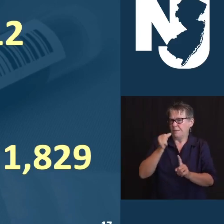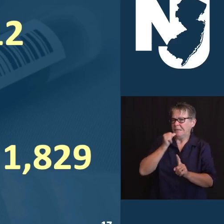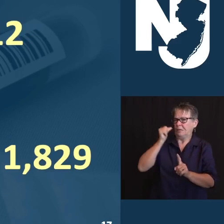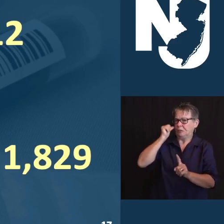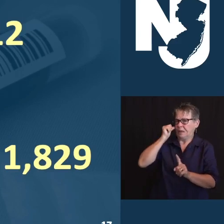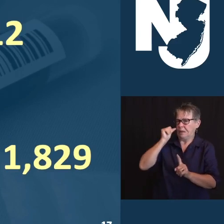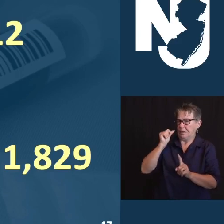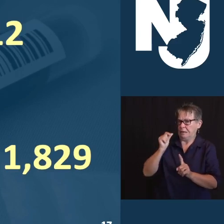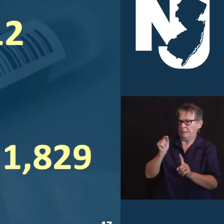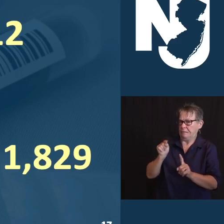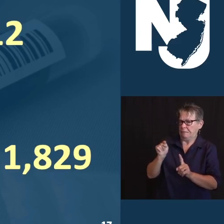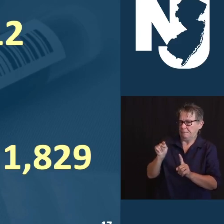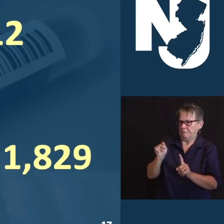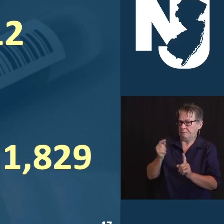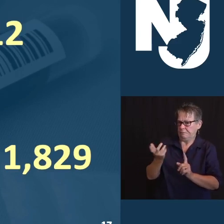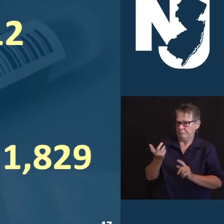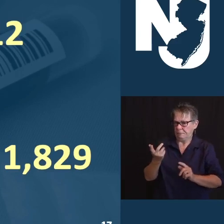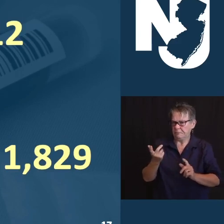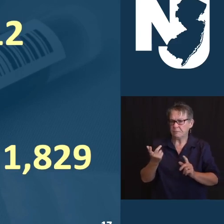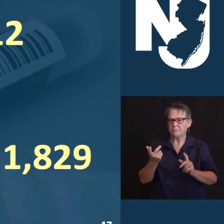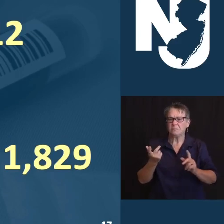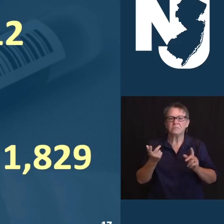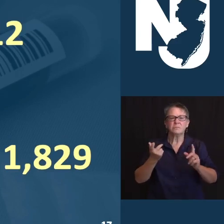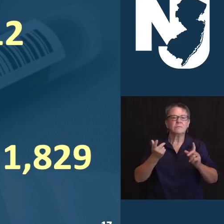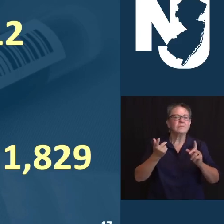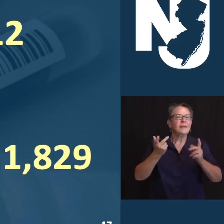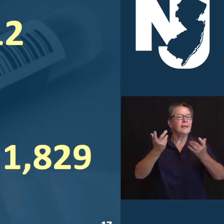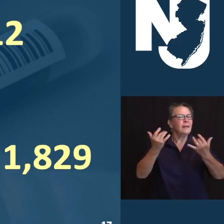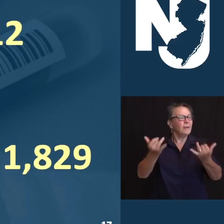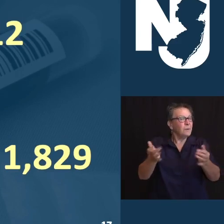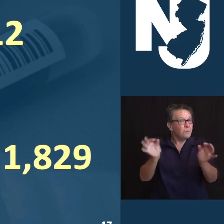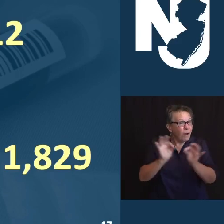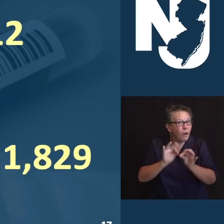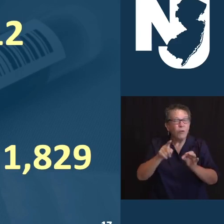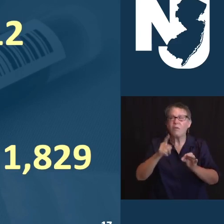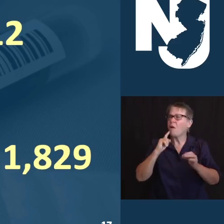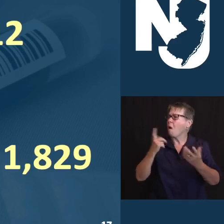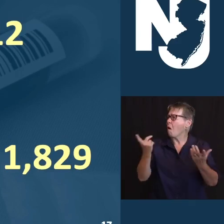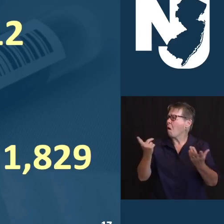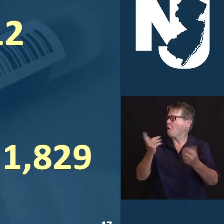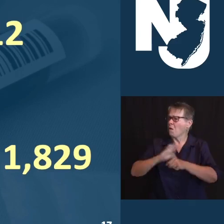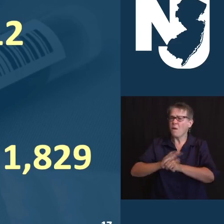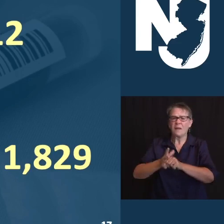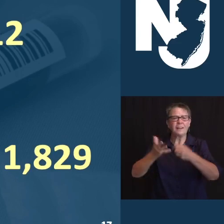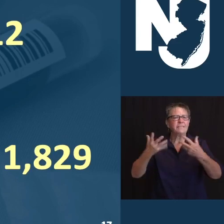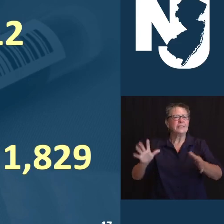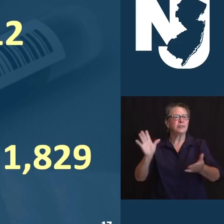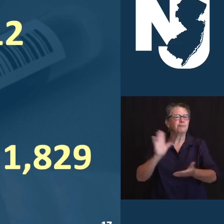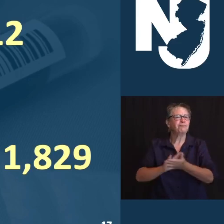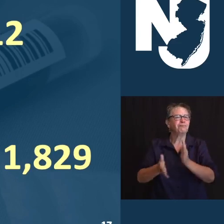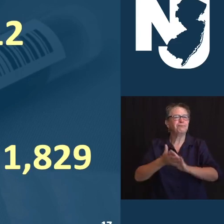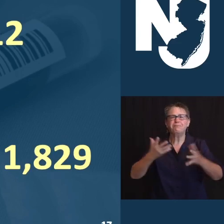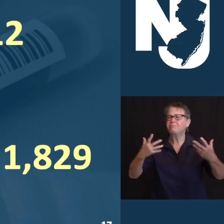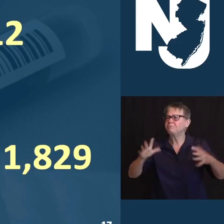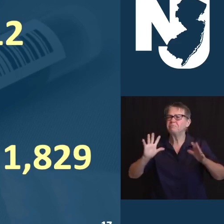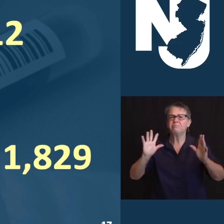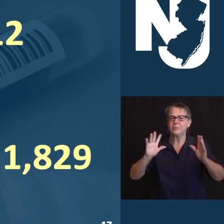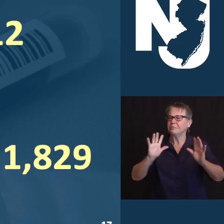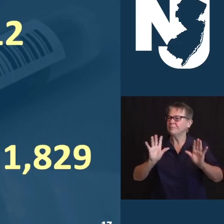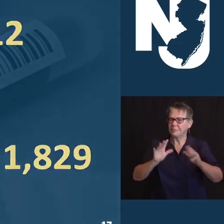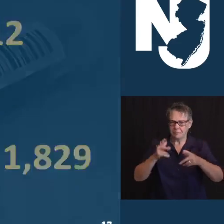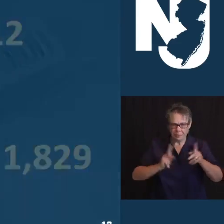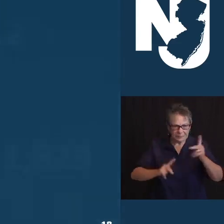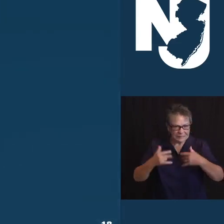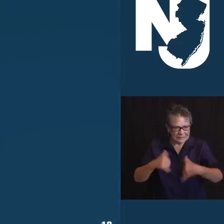attention. Or you're not one of the families who have suffered a loss, and with that, let's memorialize a few of those blessed souls we've lost. We're